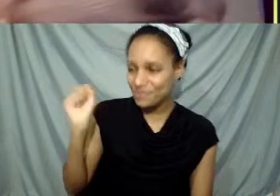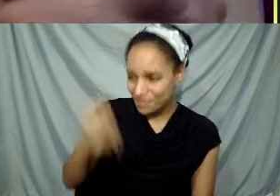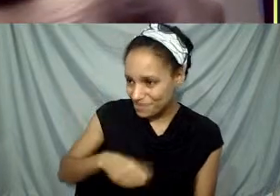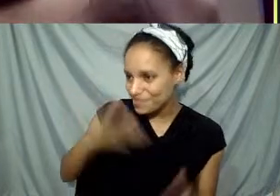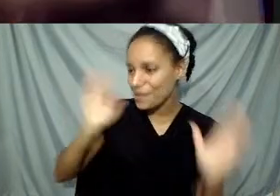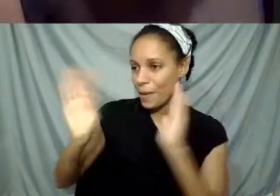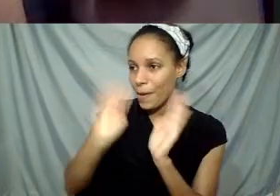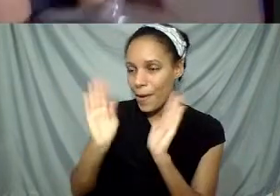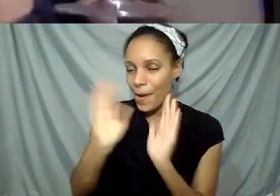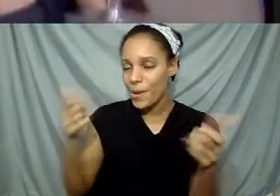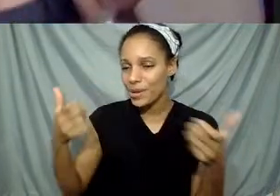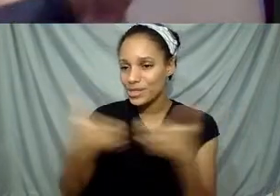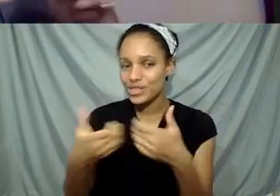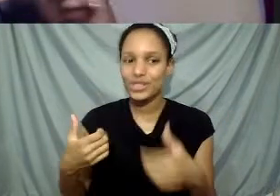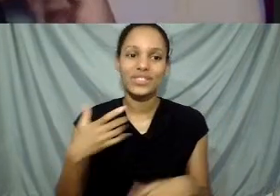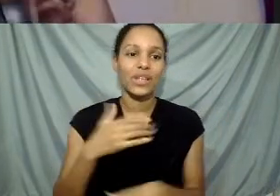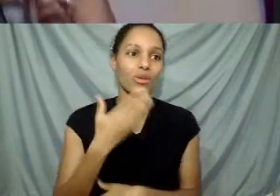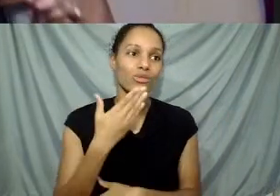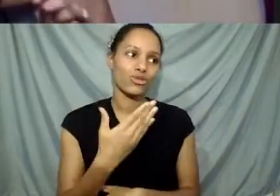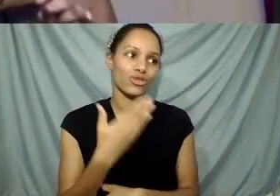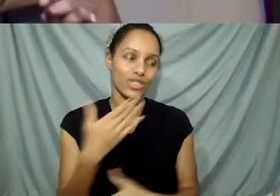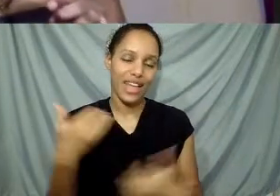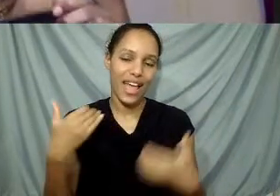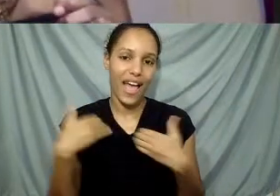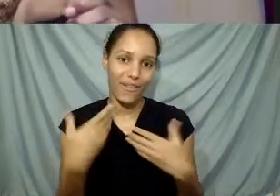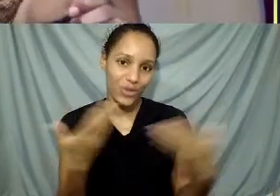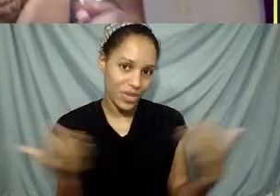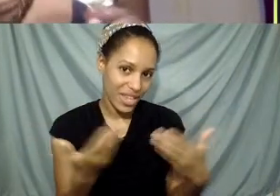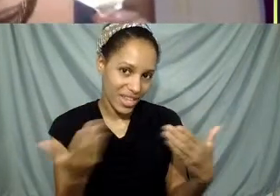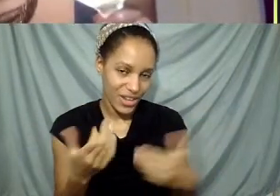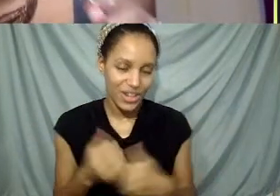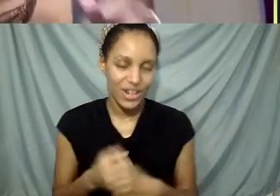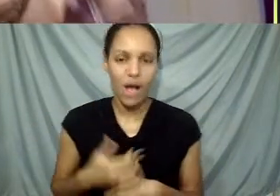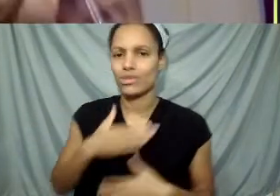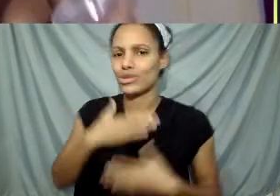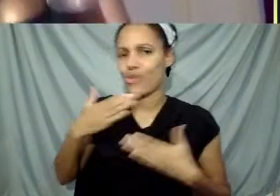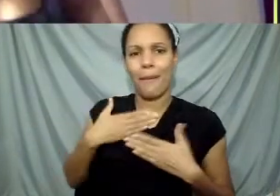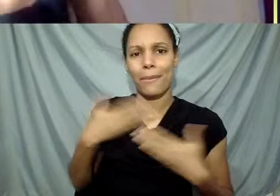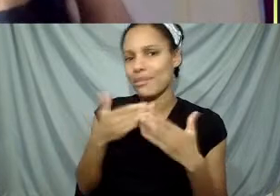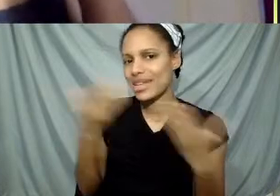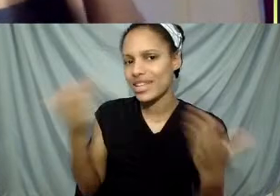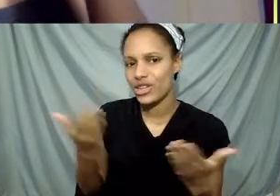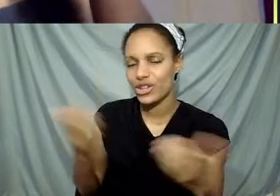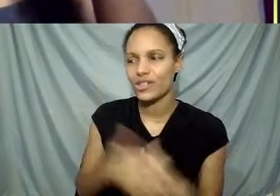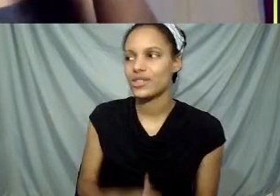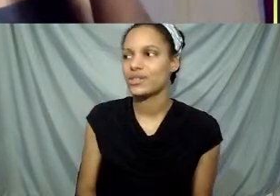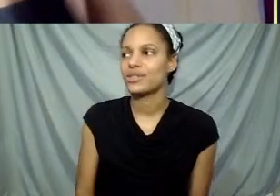Cheers. Oh, so good to have you. Oh, I'm so happy to be here.